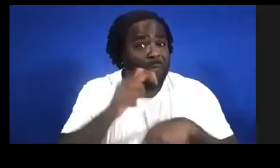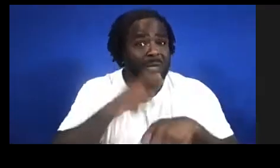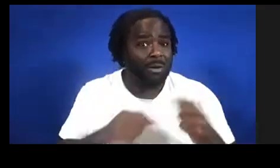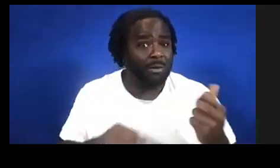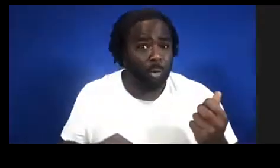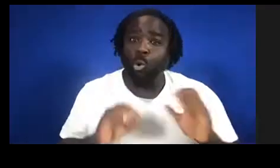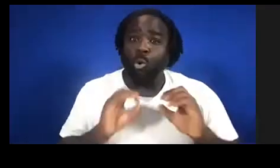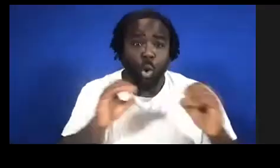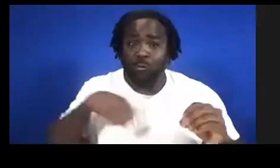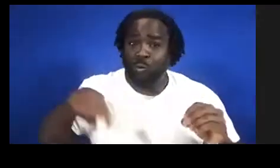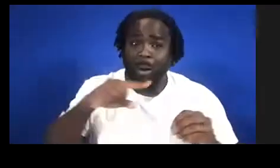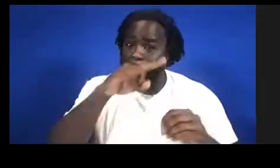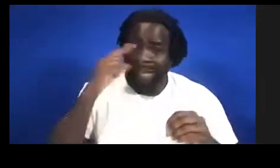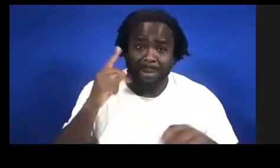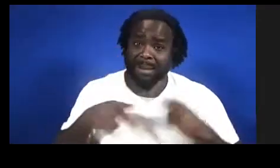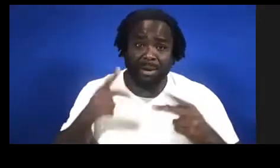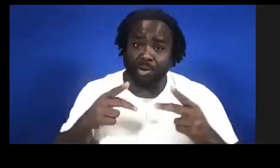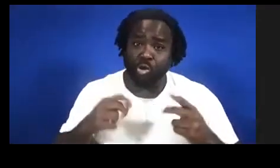afraid.